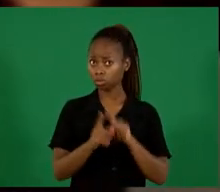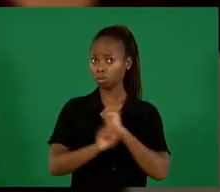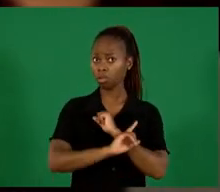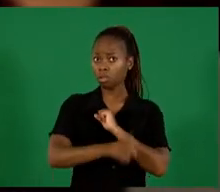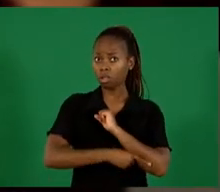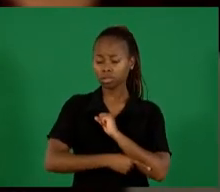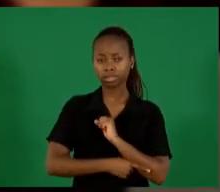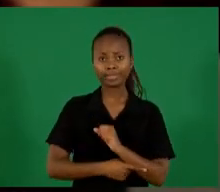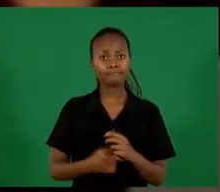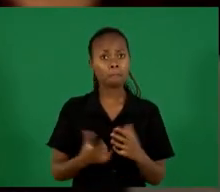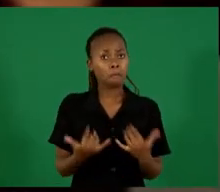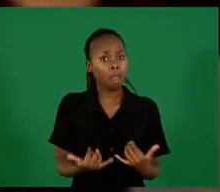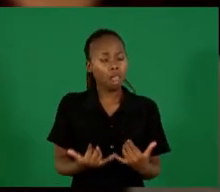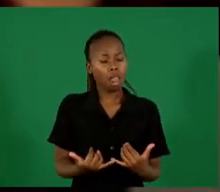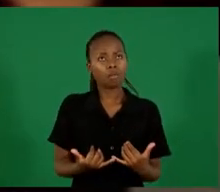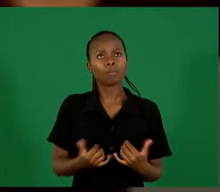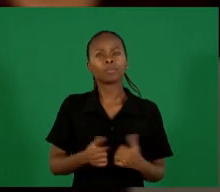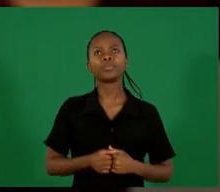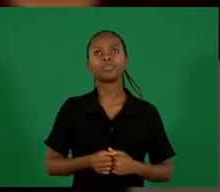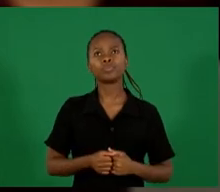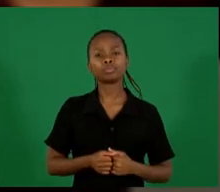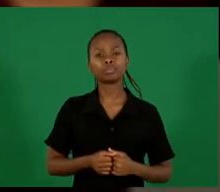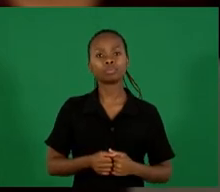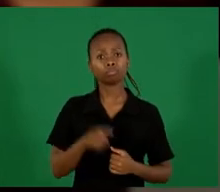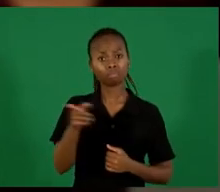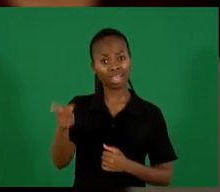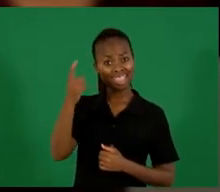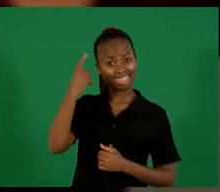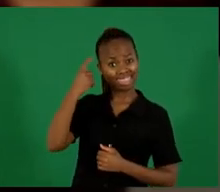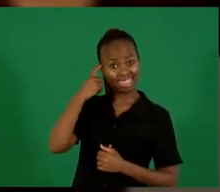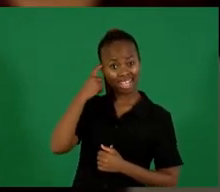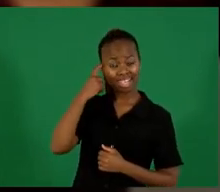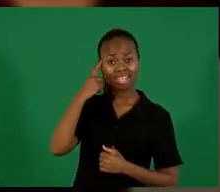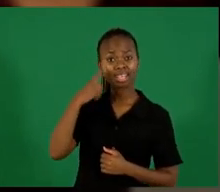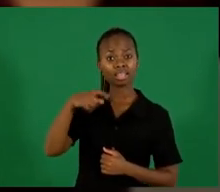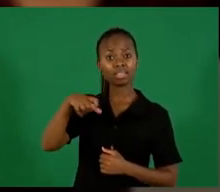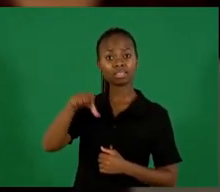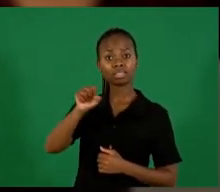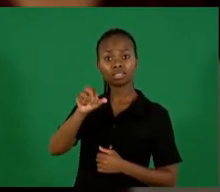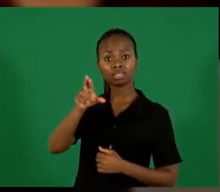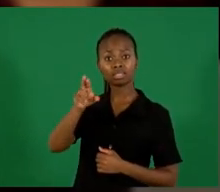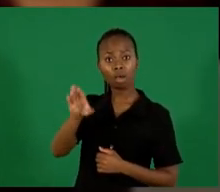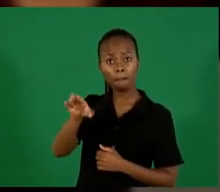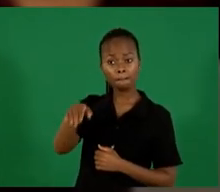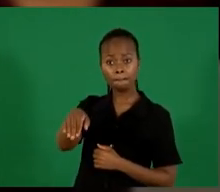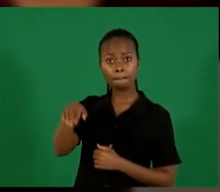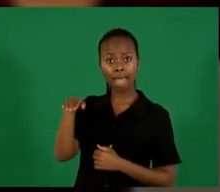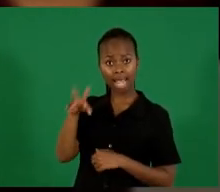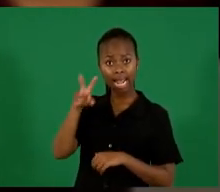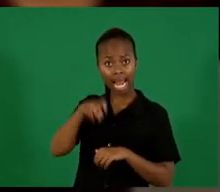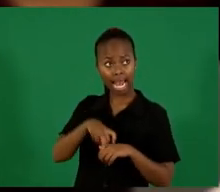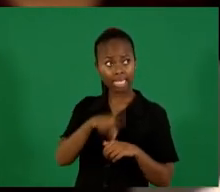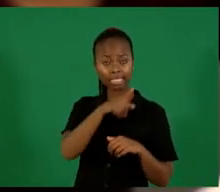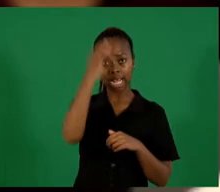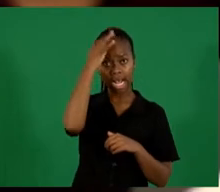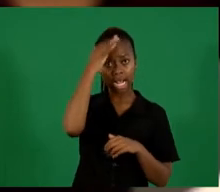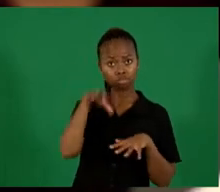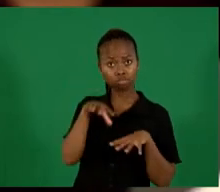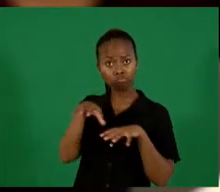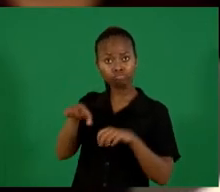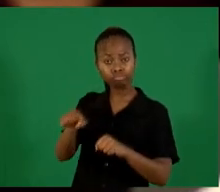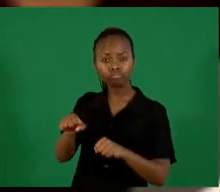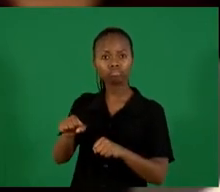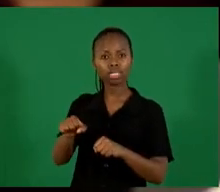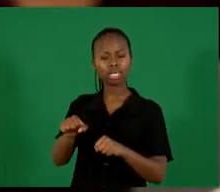these persistent calls for nationalization of the Reserve Bank and changing of its mandate as the arrival of